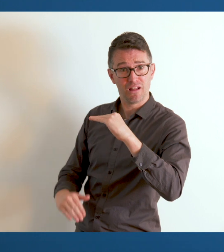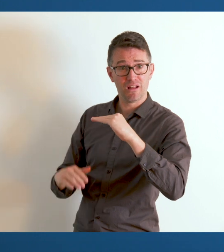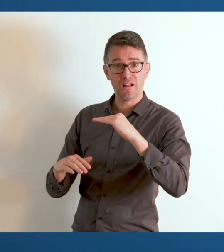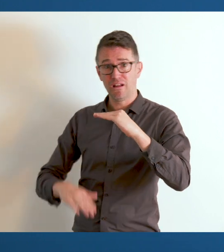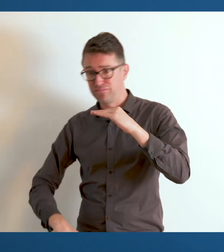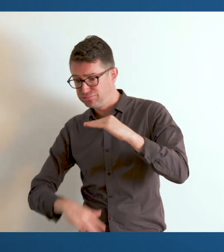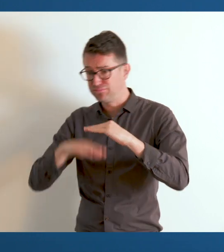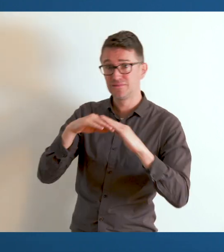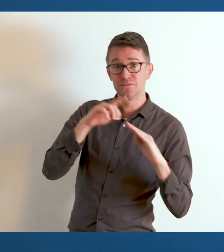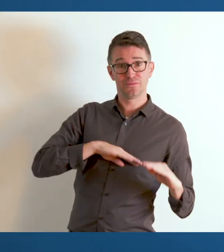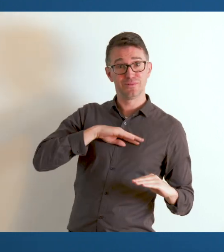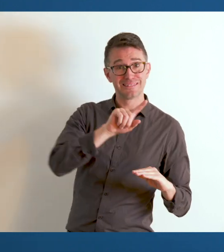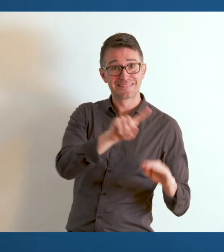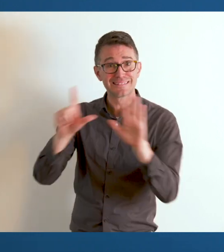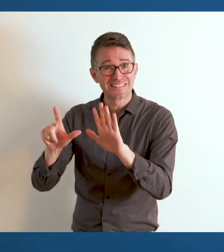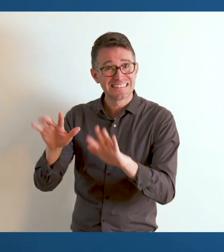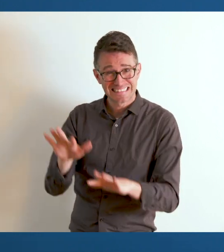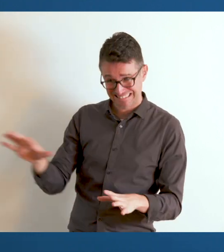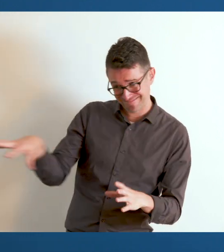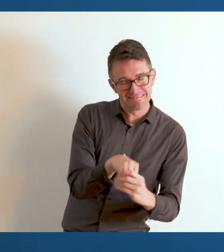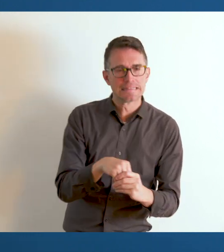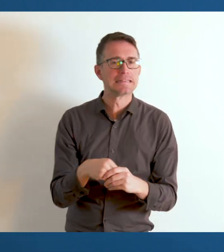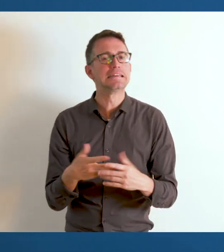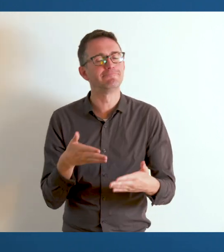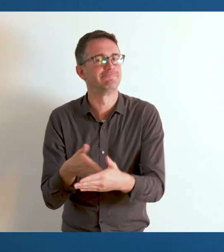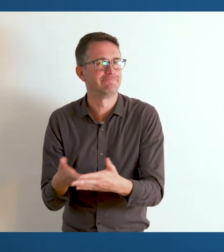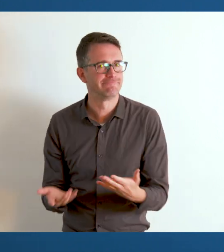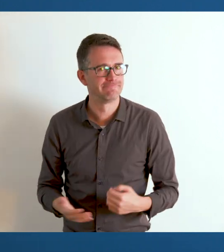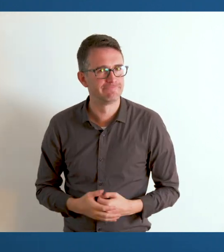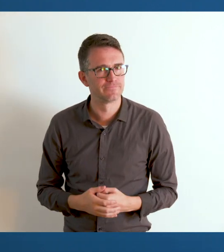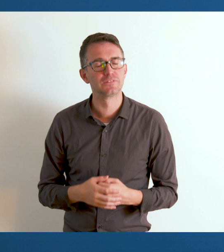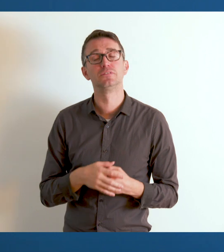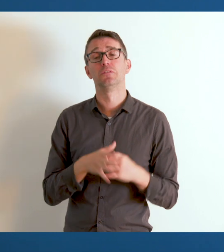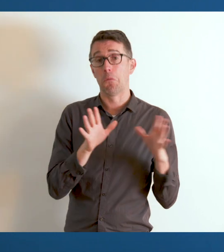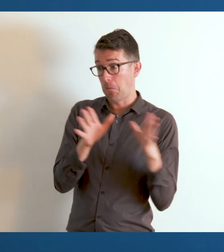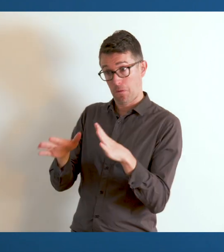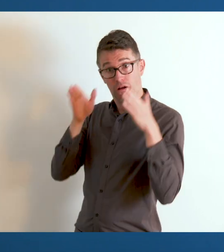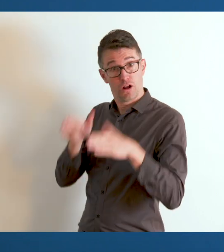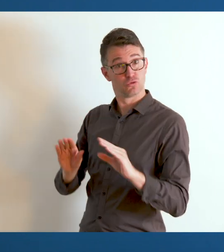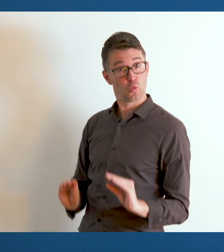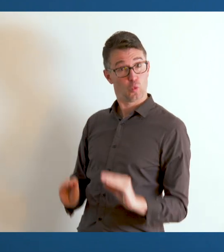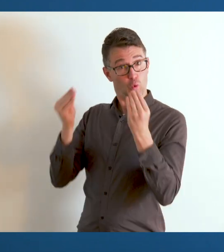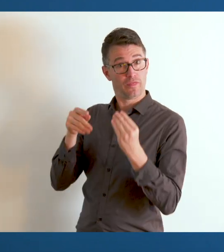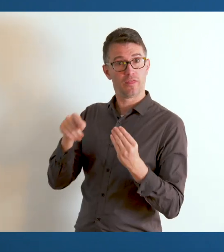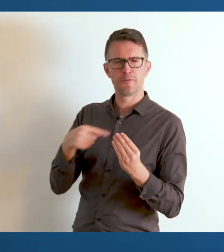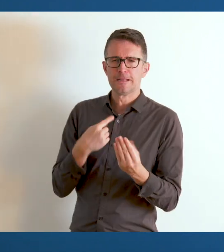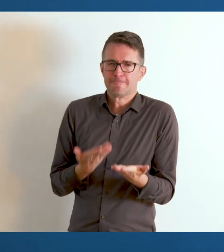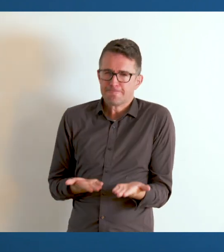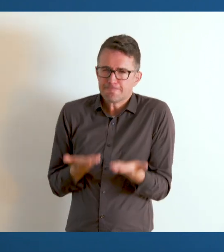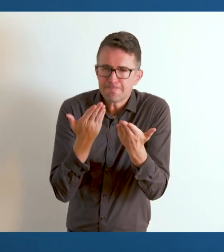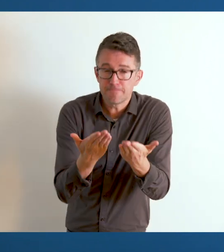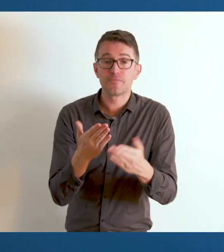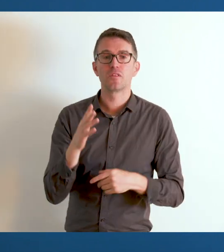with developmental issues aged 5 to 17. Under those circumstances, we strongly recommend the use of the Washington Group